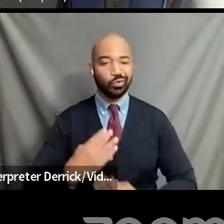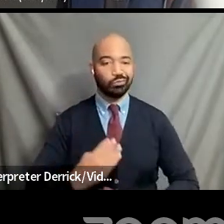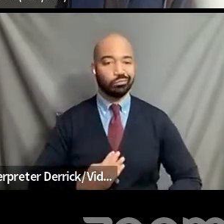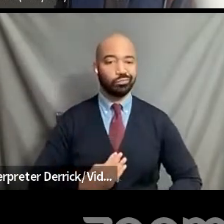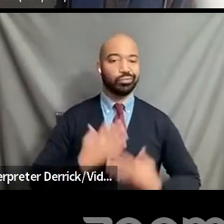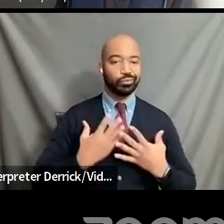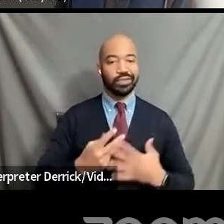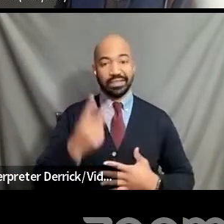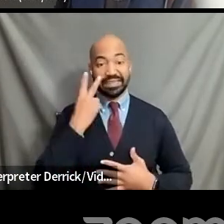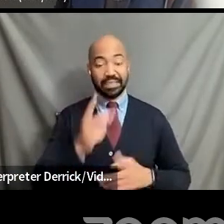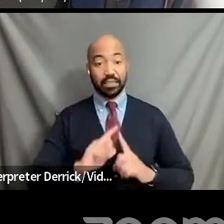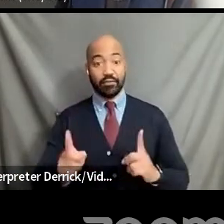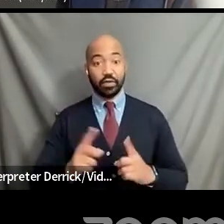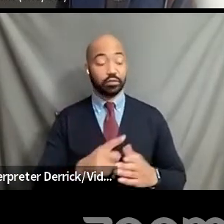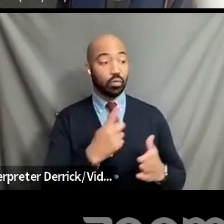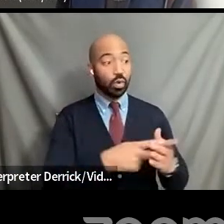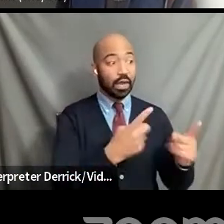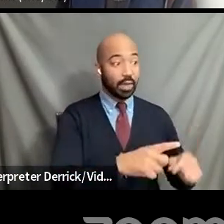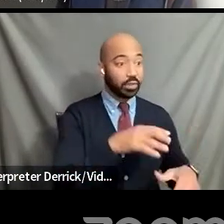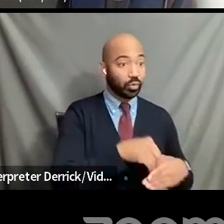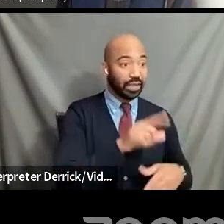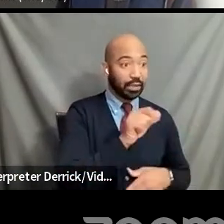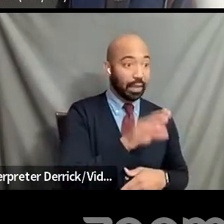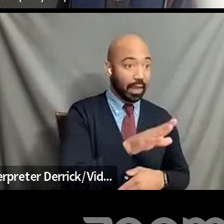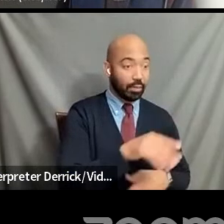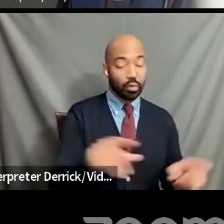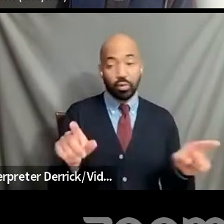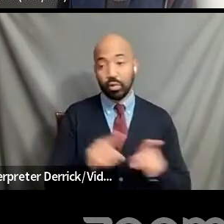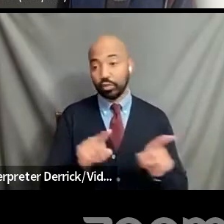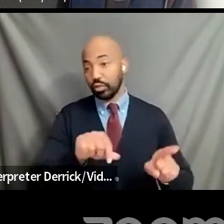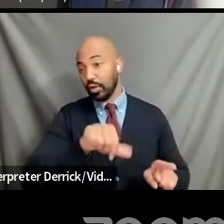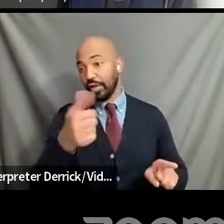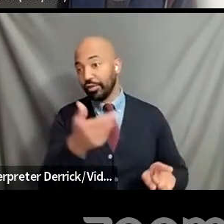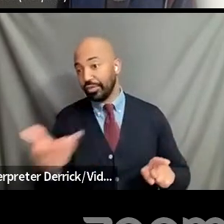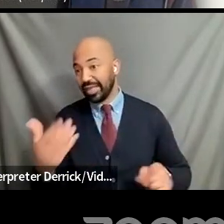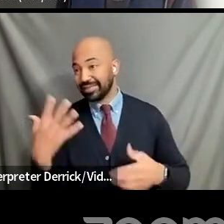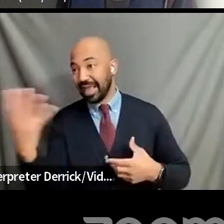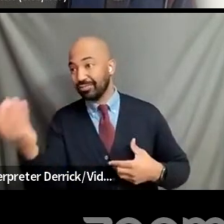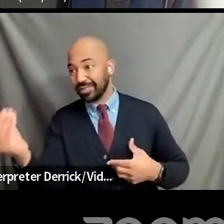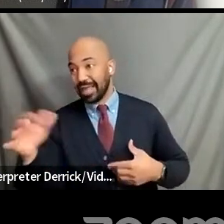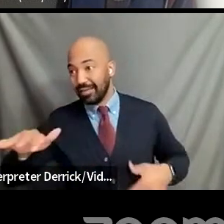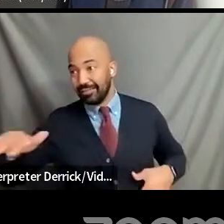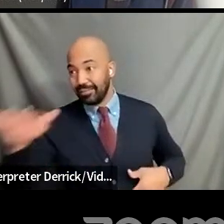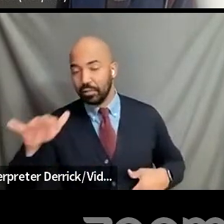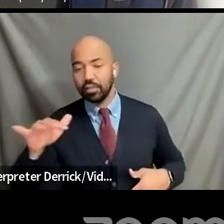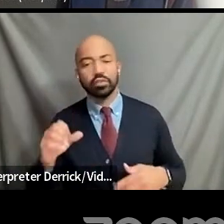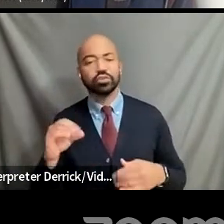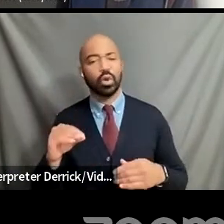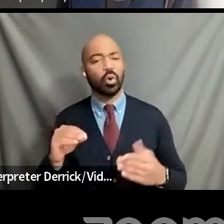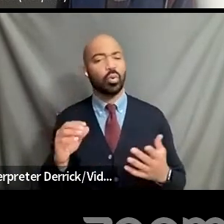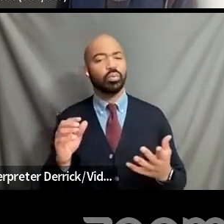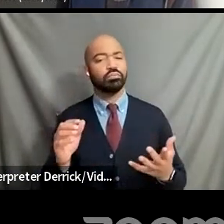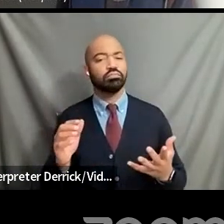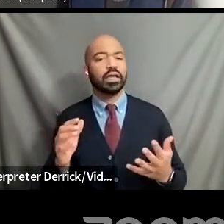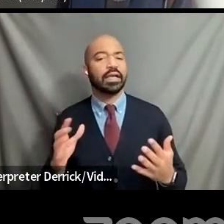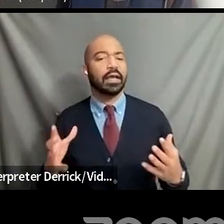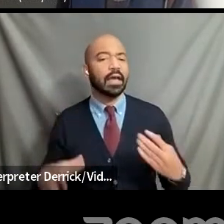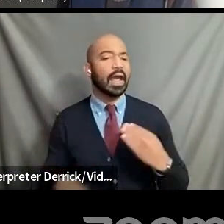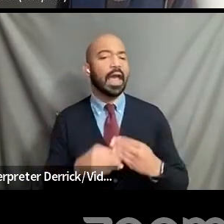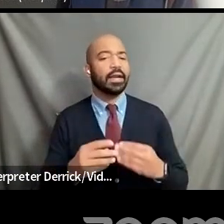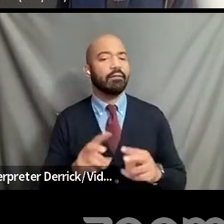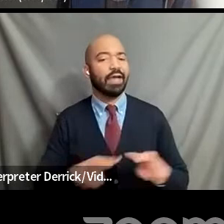difference between what you do in the lab or on the computer versus what you'd like to do outside of that, either it's advocacy or something